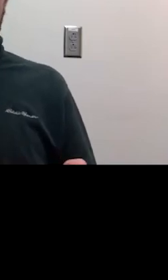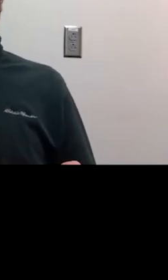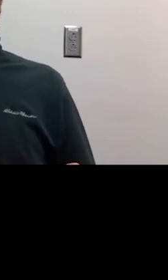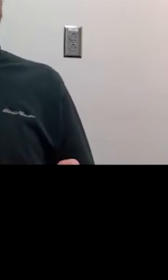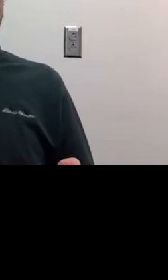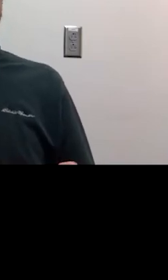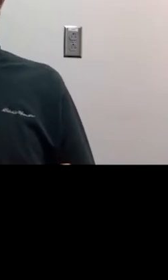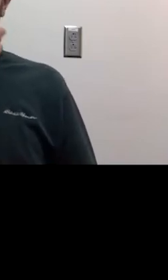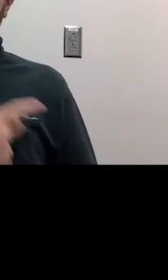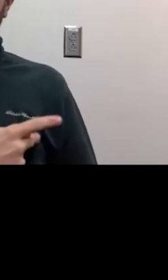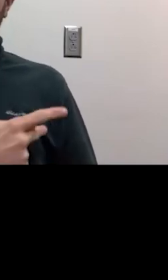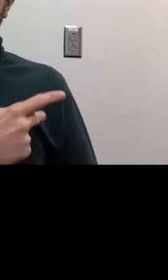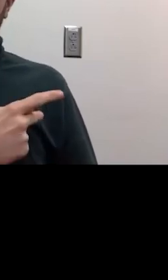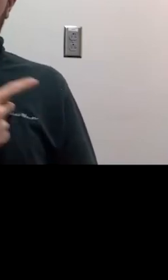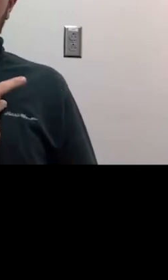patients